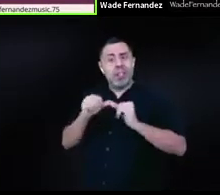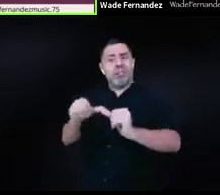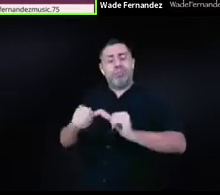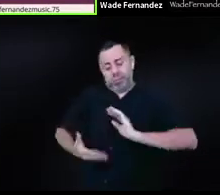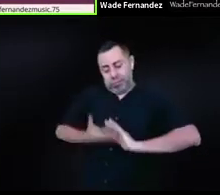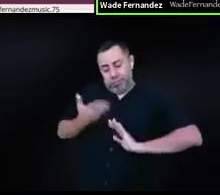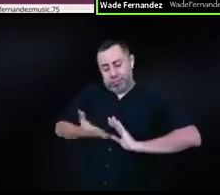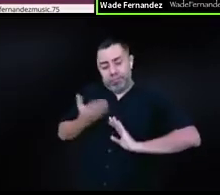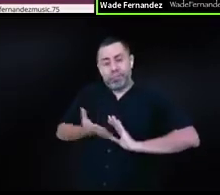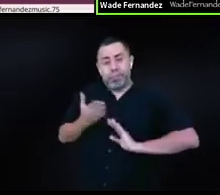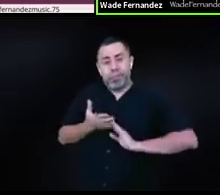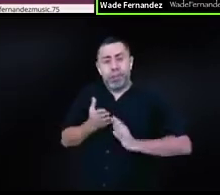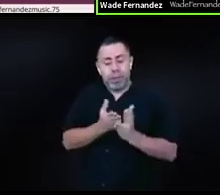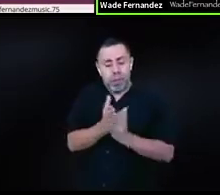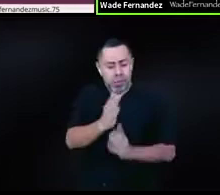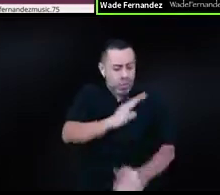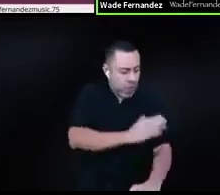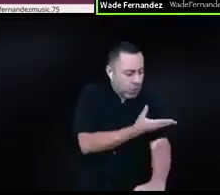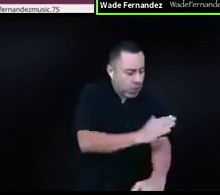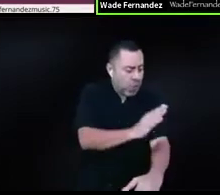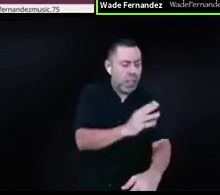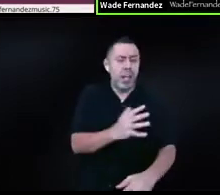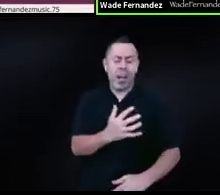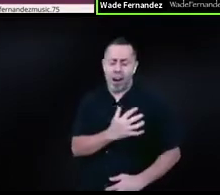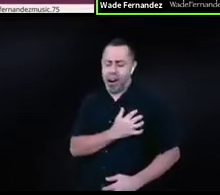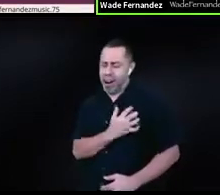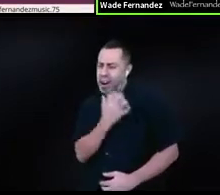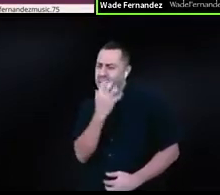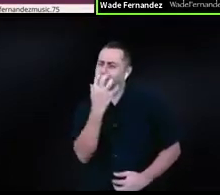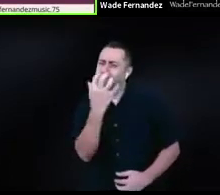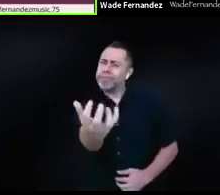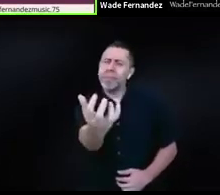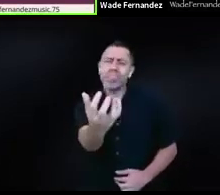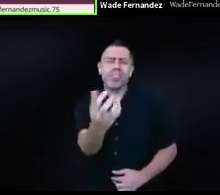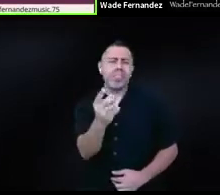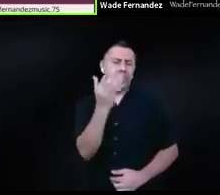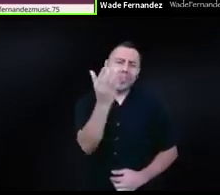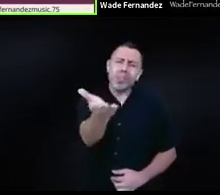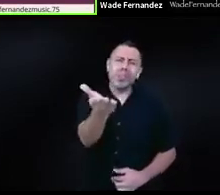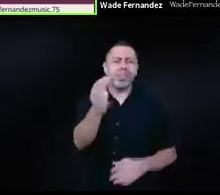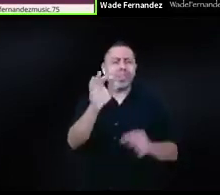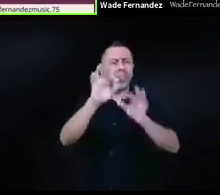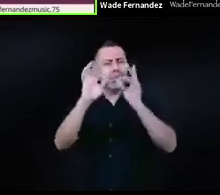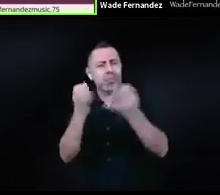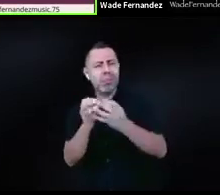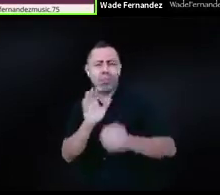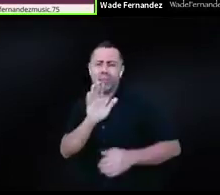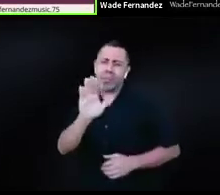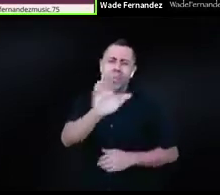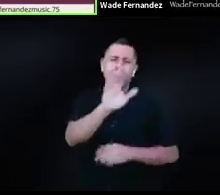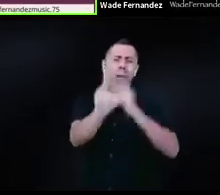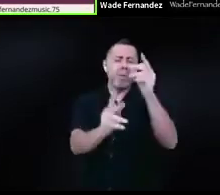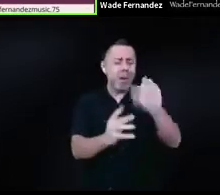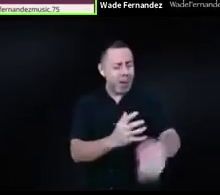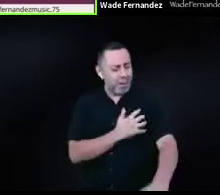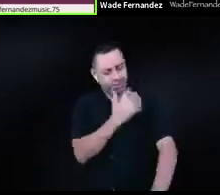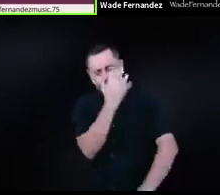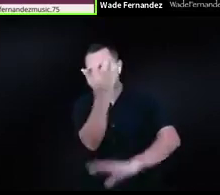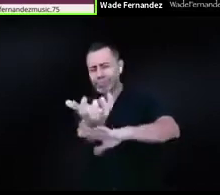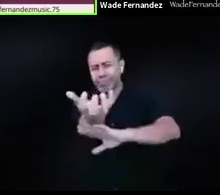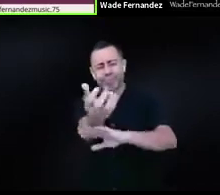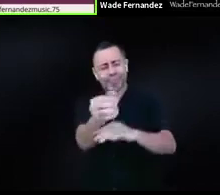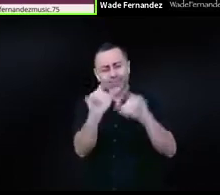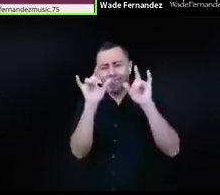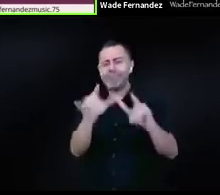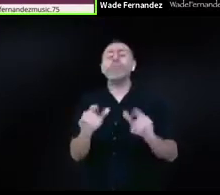musically. Heart out to you, heart out to your family, heart out to your people. So everybody, let's give it up for our brother Wade tonight, who's